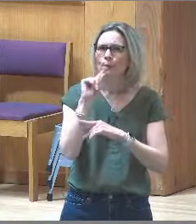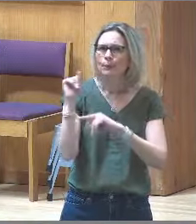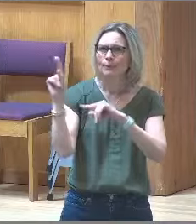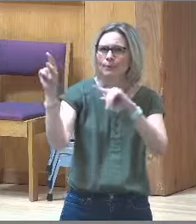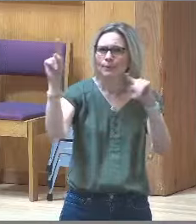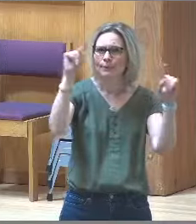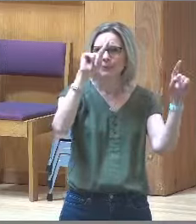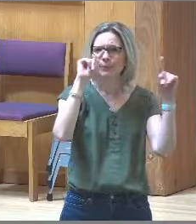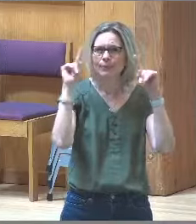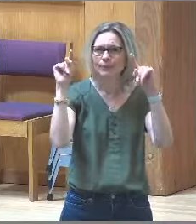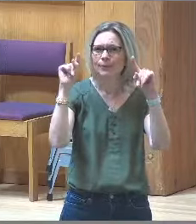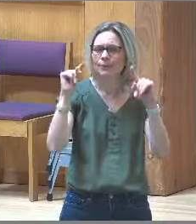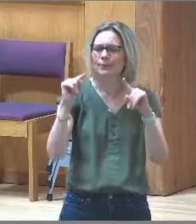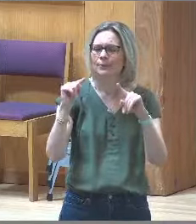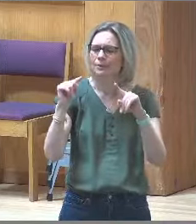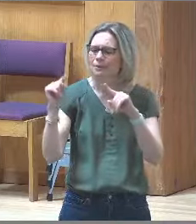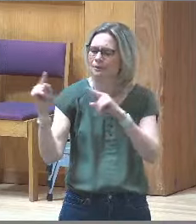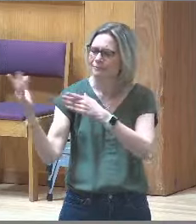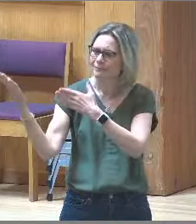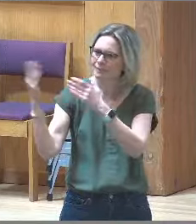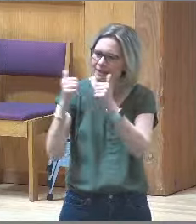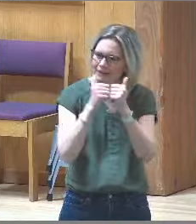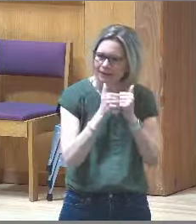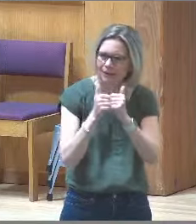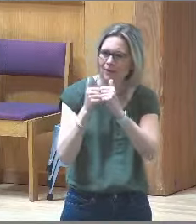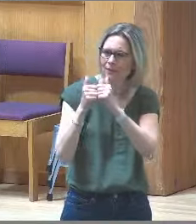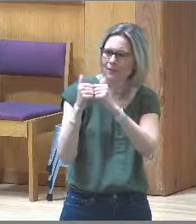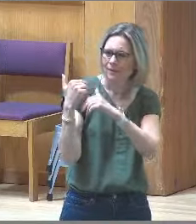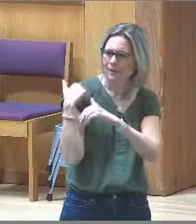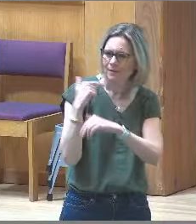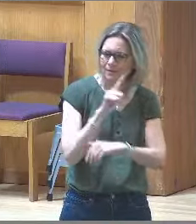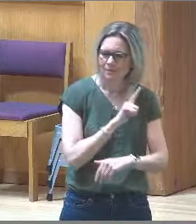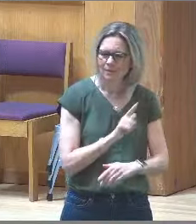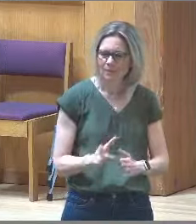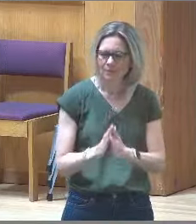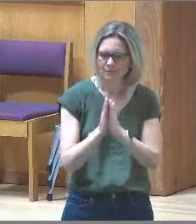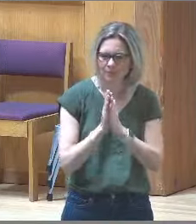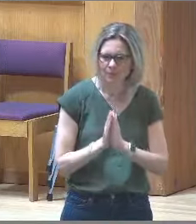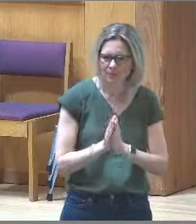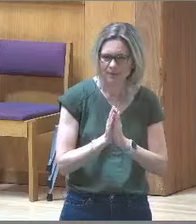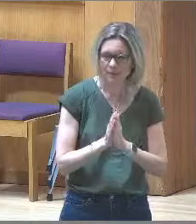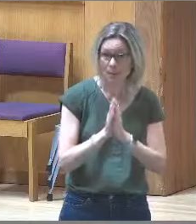together and to remind us the words of the Lord's Prayer. Can we pray together?